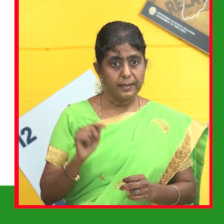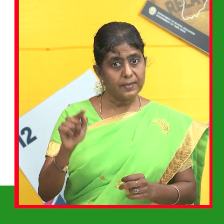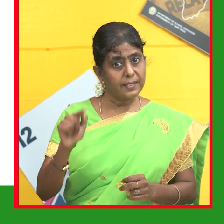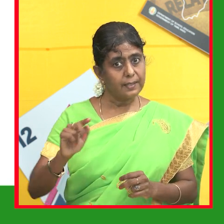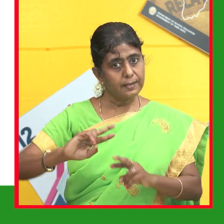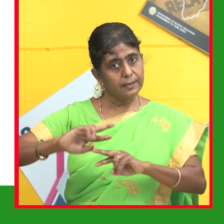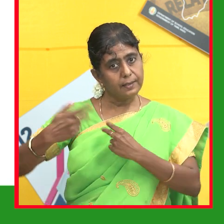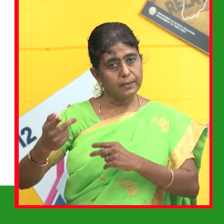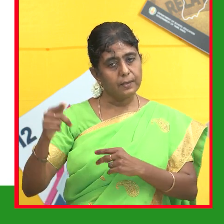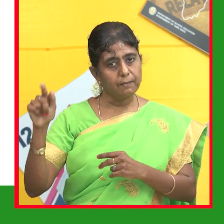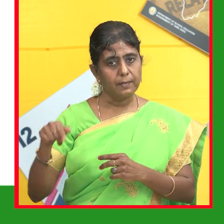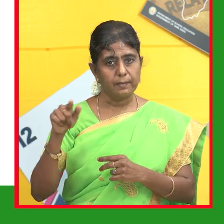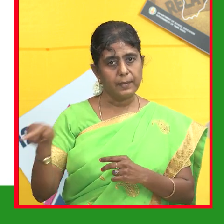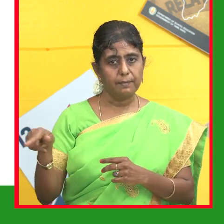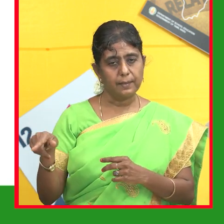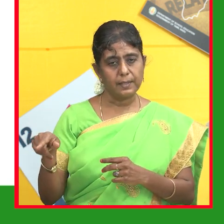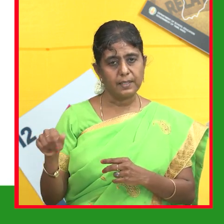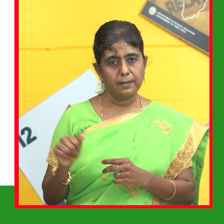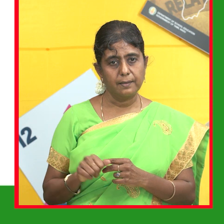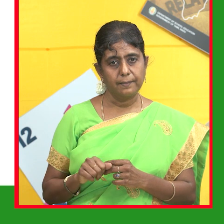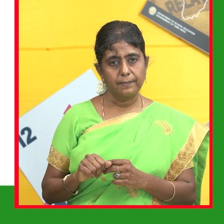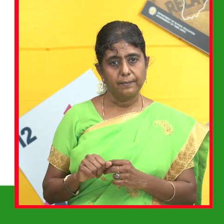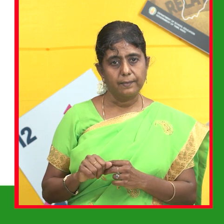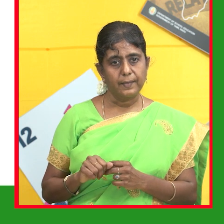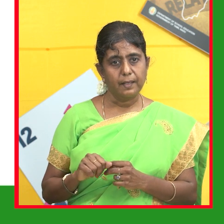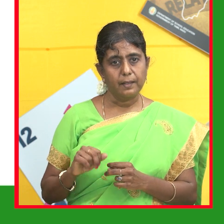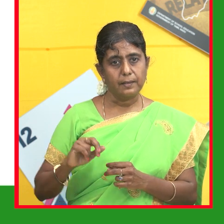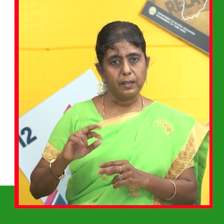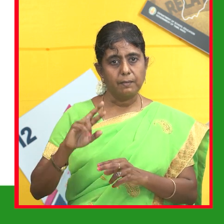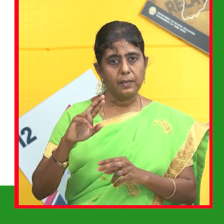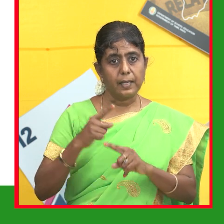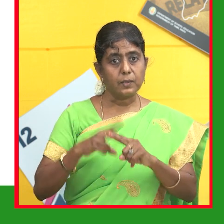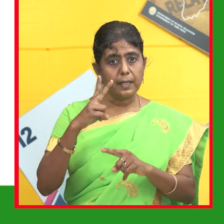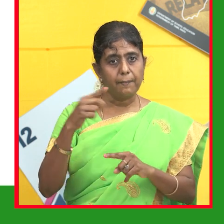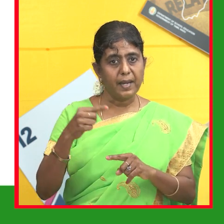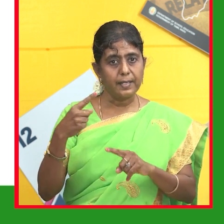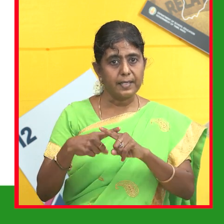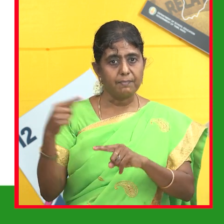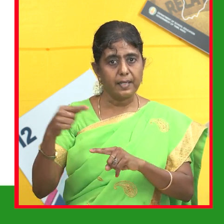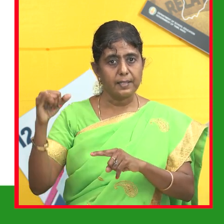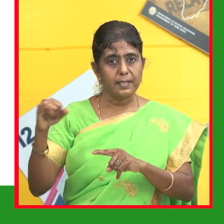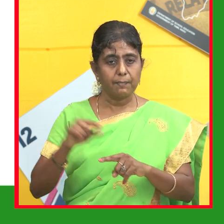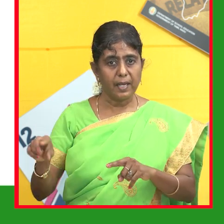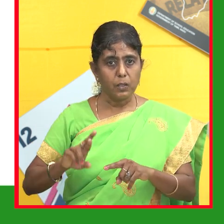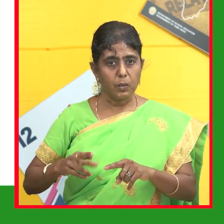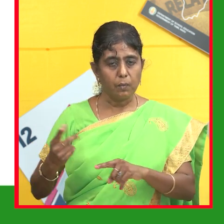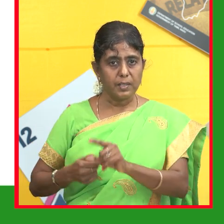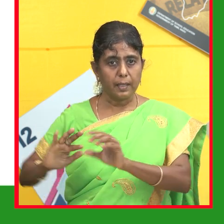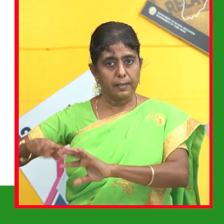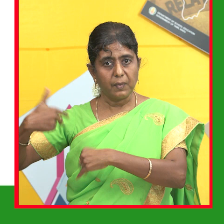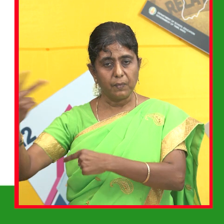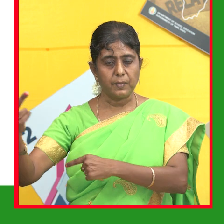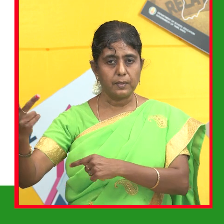But the division symbol, what we can do, write multiplication symbol. And x square minus 6 by 12y square, write it